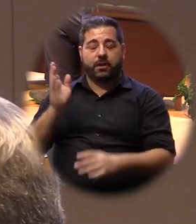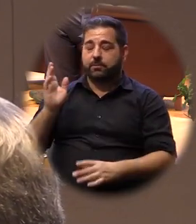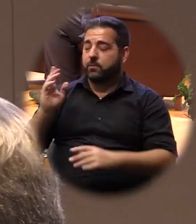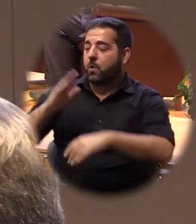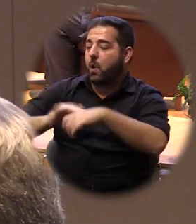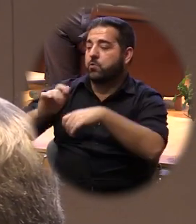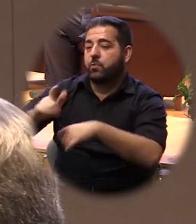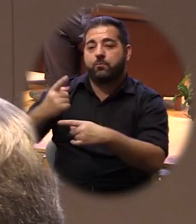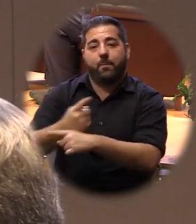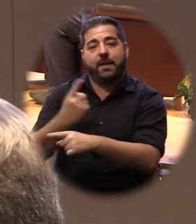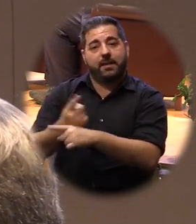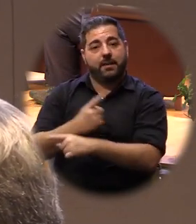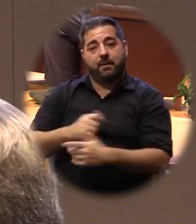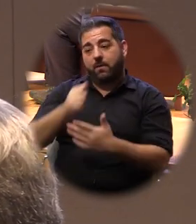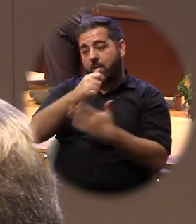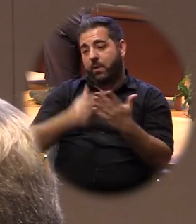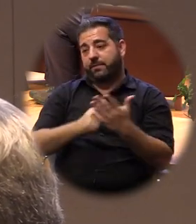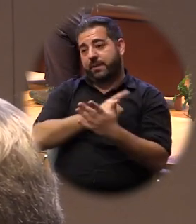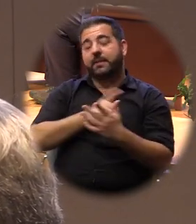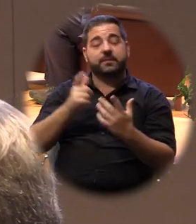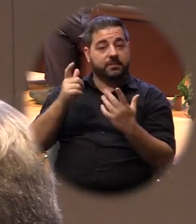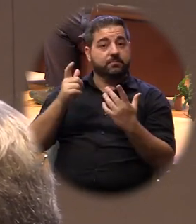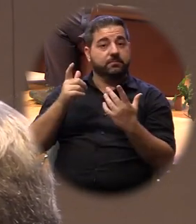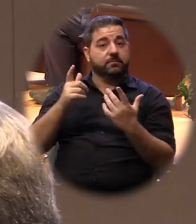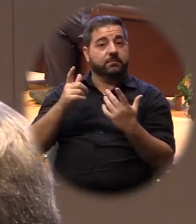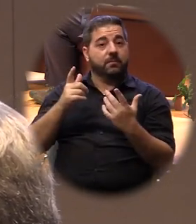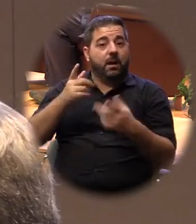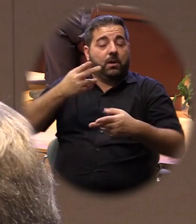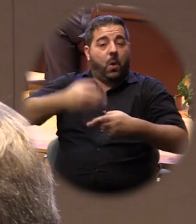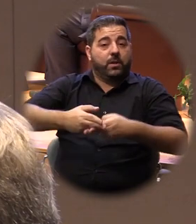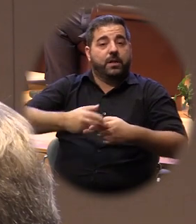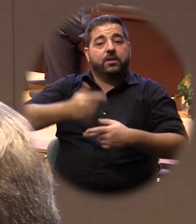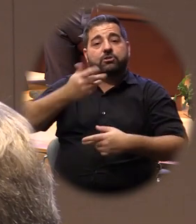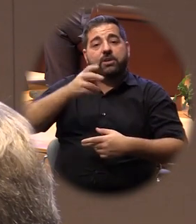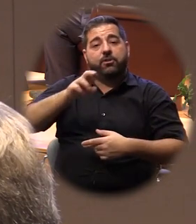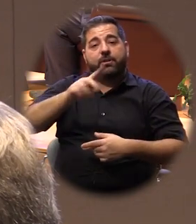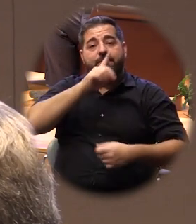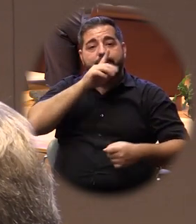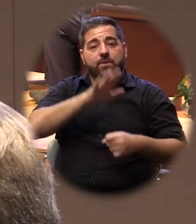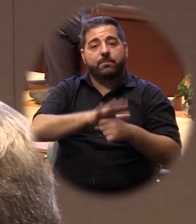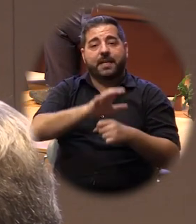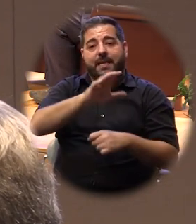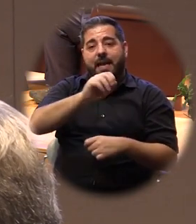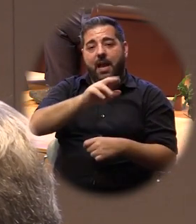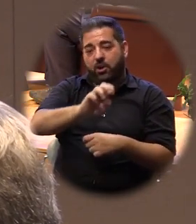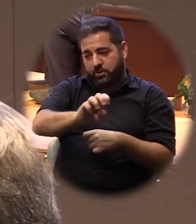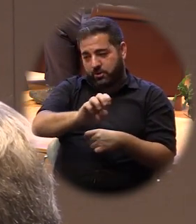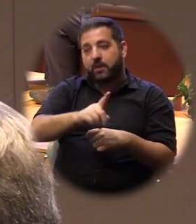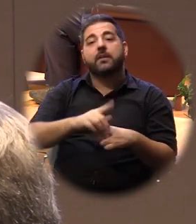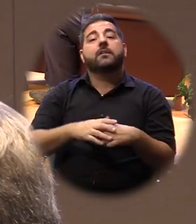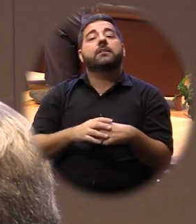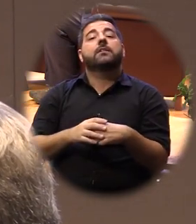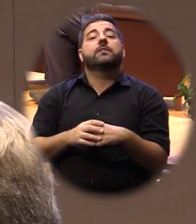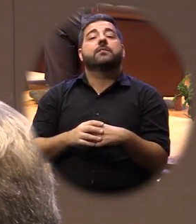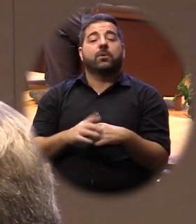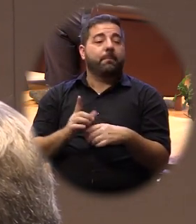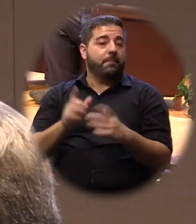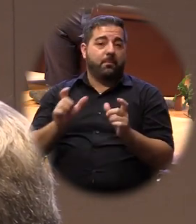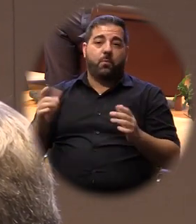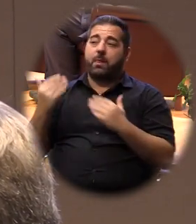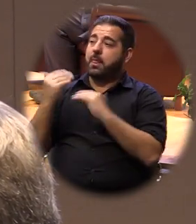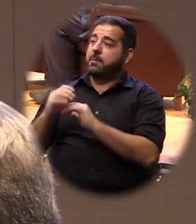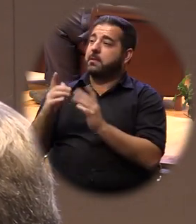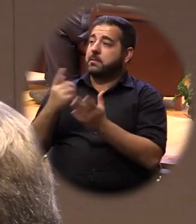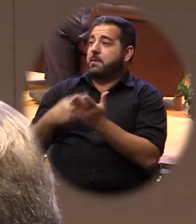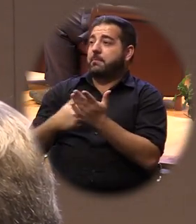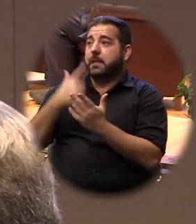All of those things are considered gender affirming care. So folks sometimes will limit gender affirming care because the media talks so